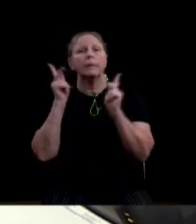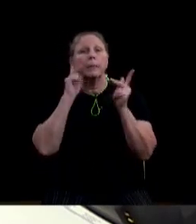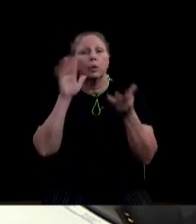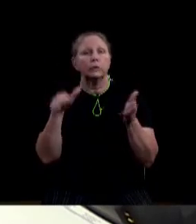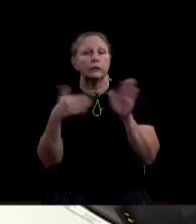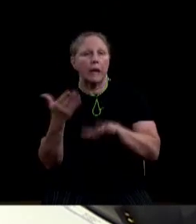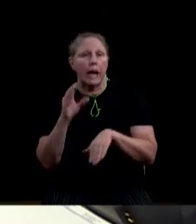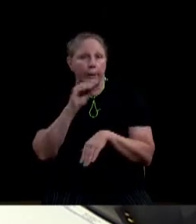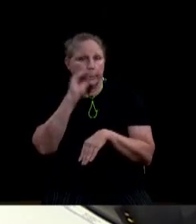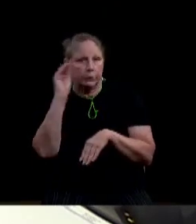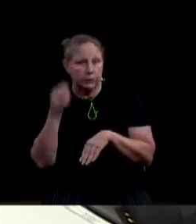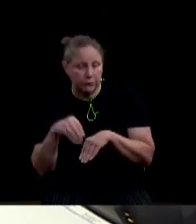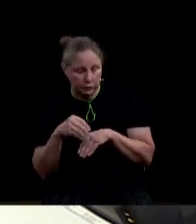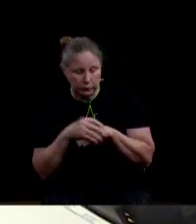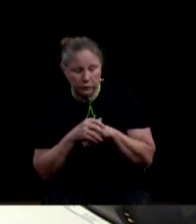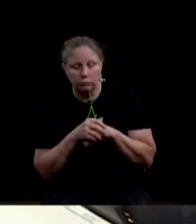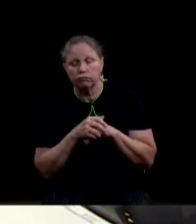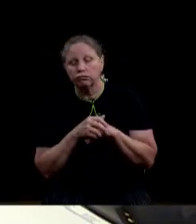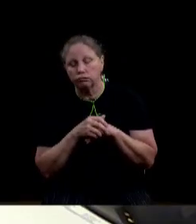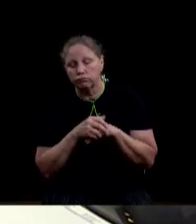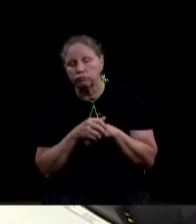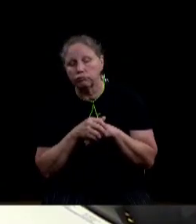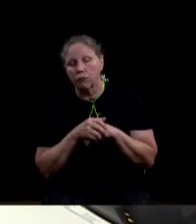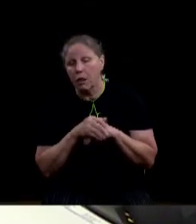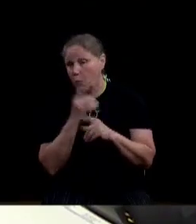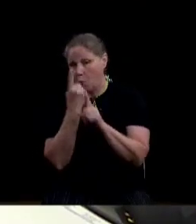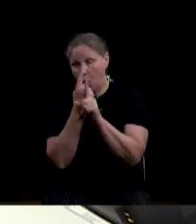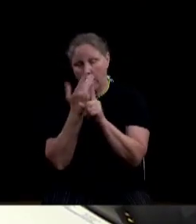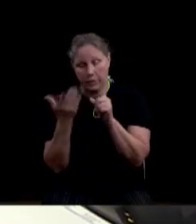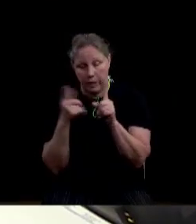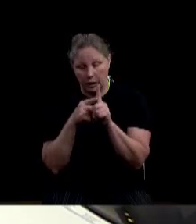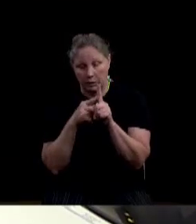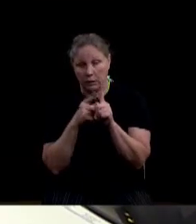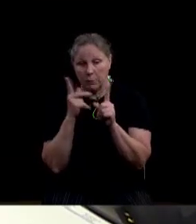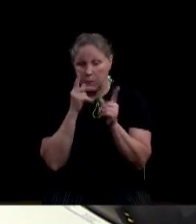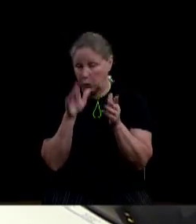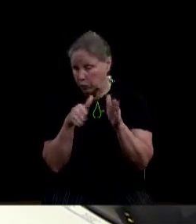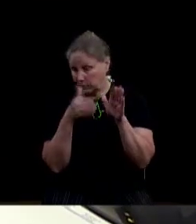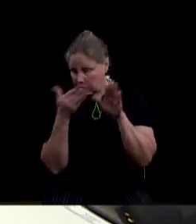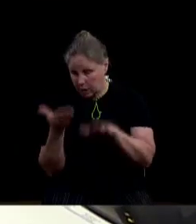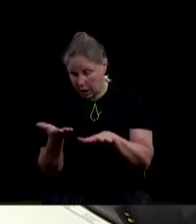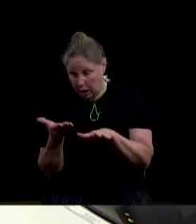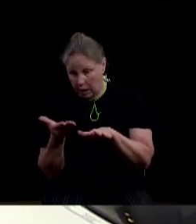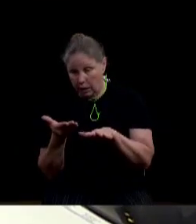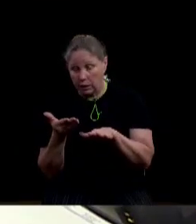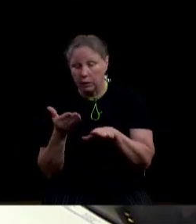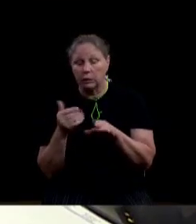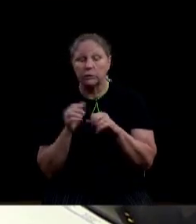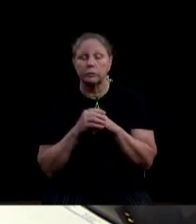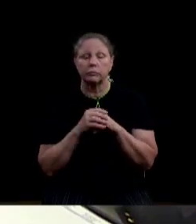the mortality rate is much higher, and